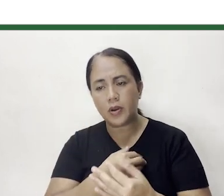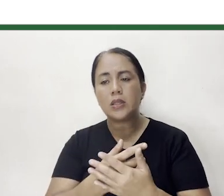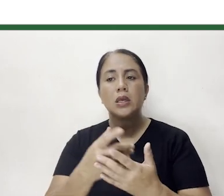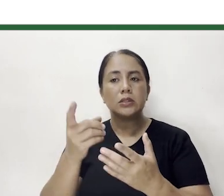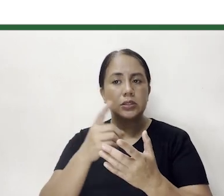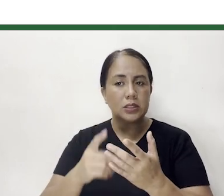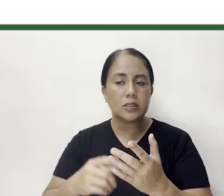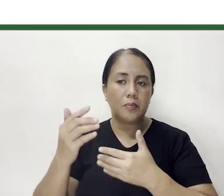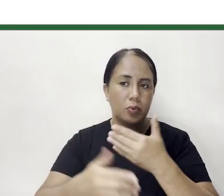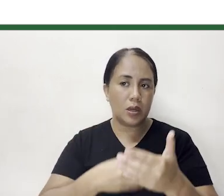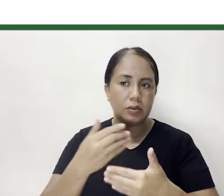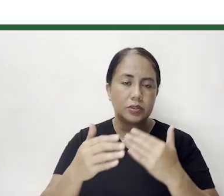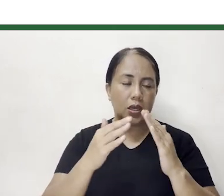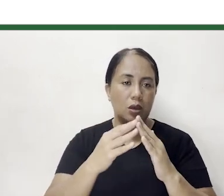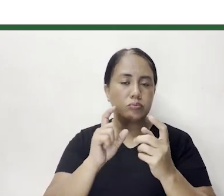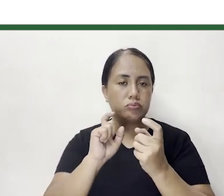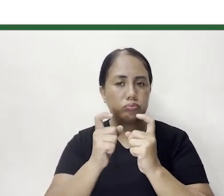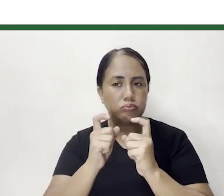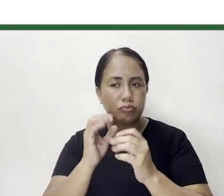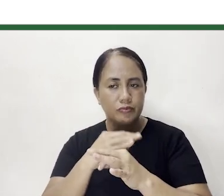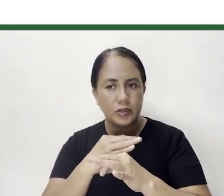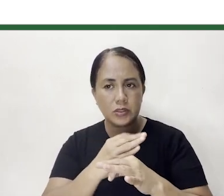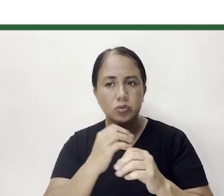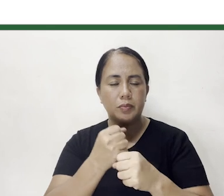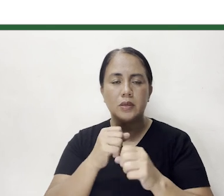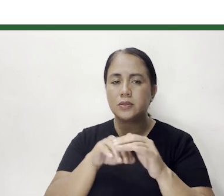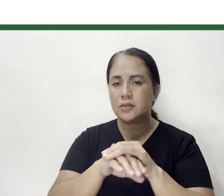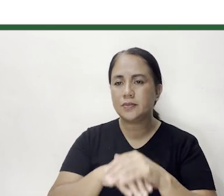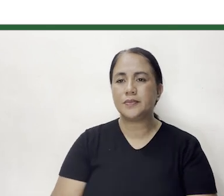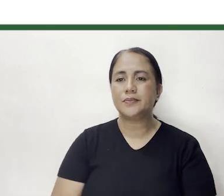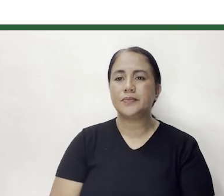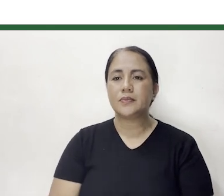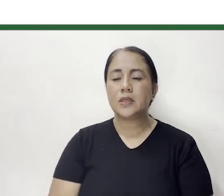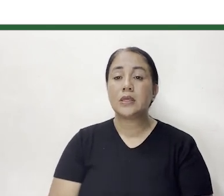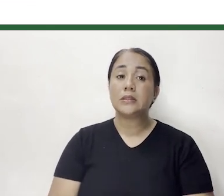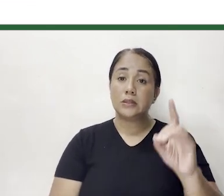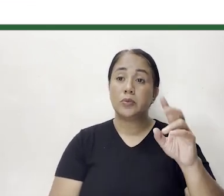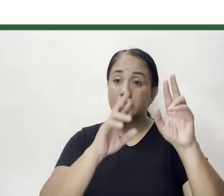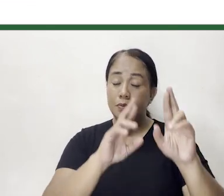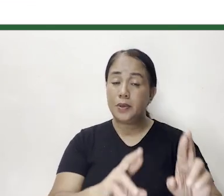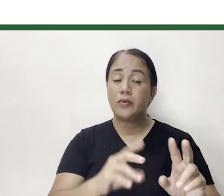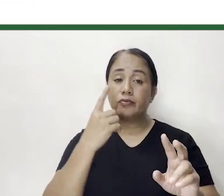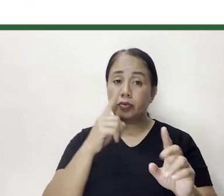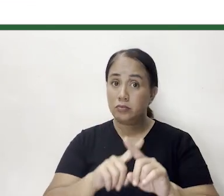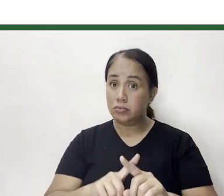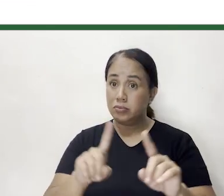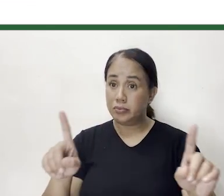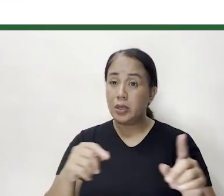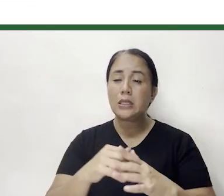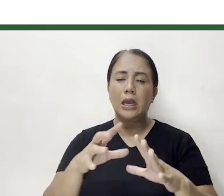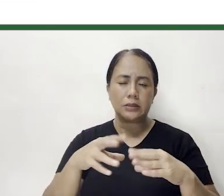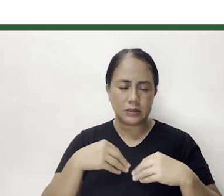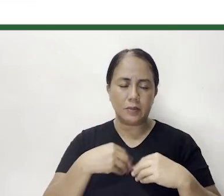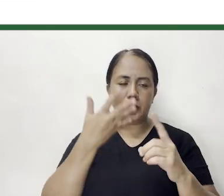members the design and process of their house renovation to make it accessible. D. Respect for